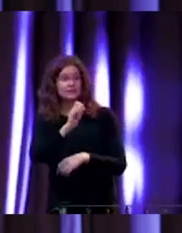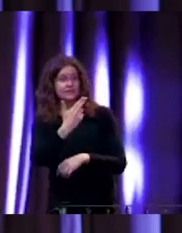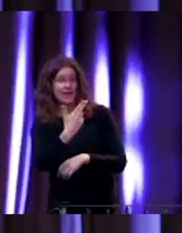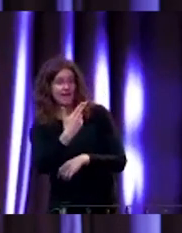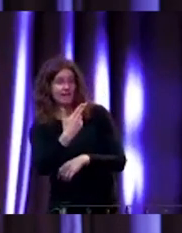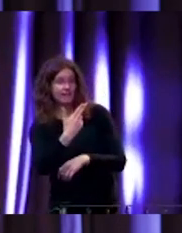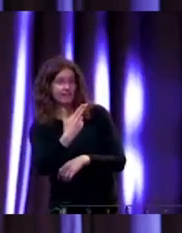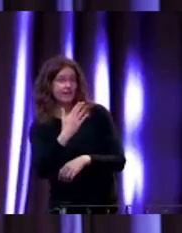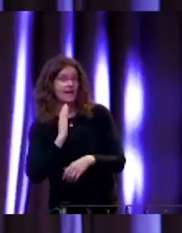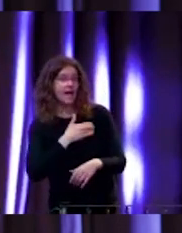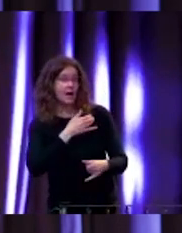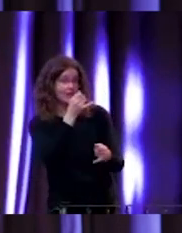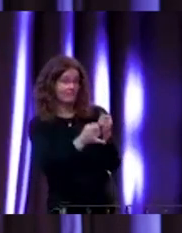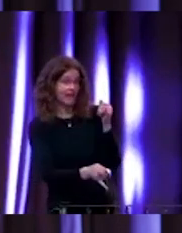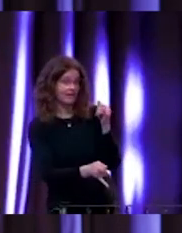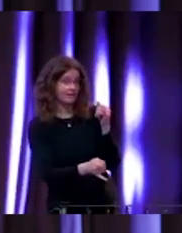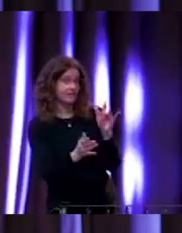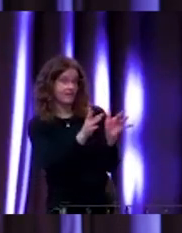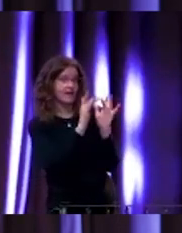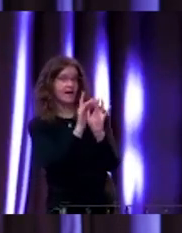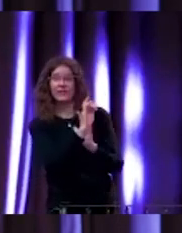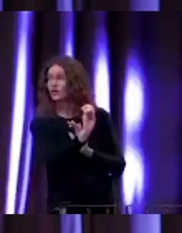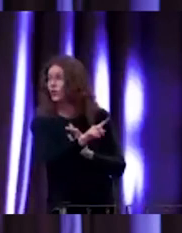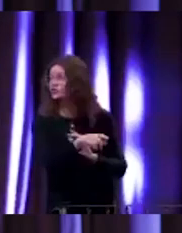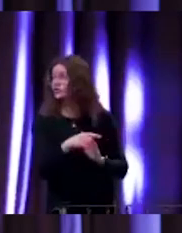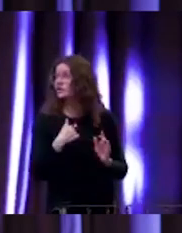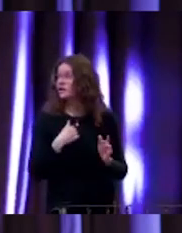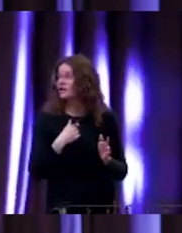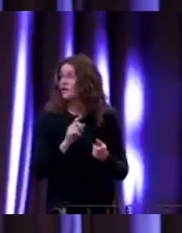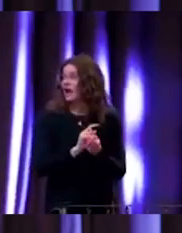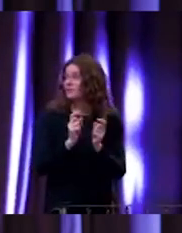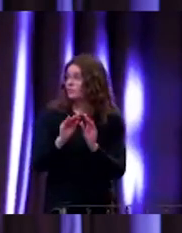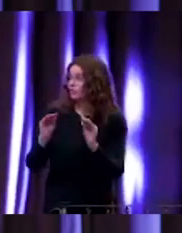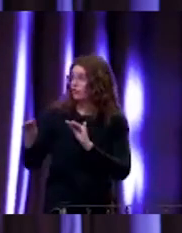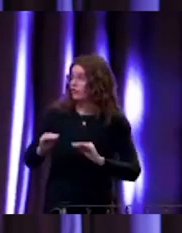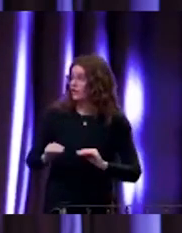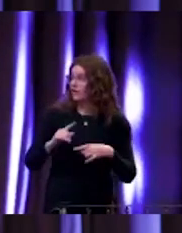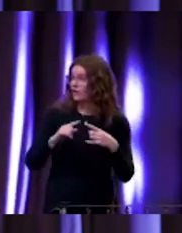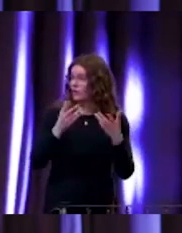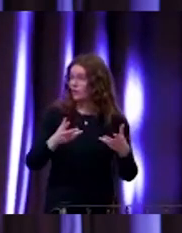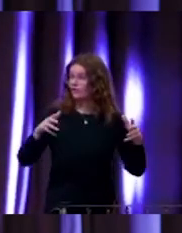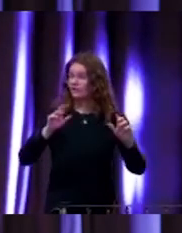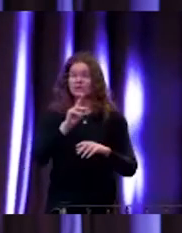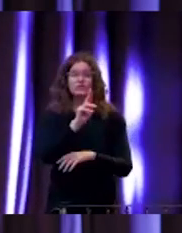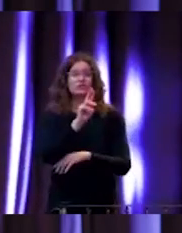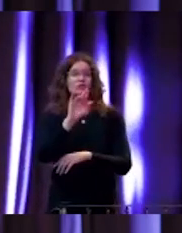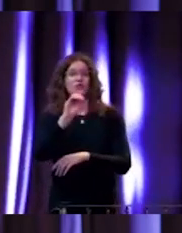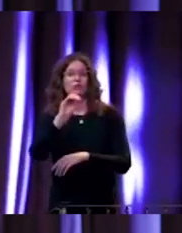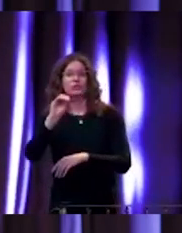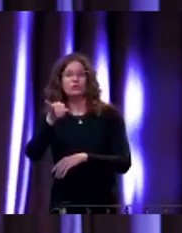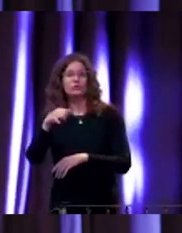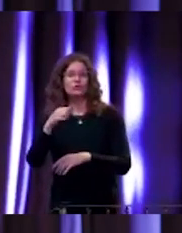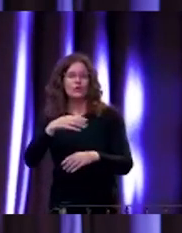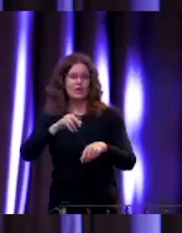over here. And once we're finished, Urooj will wrap up our talking part of the program today. Great. Thank you so